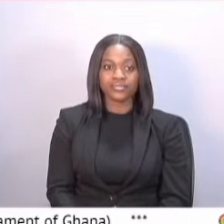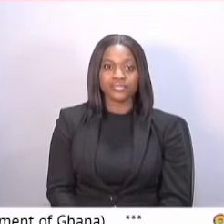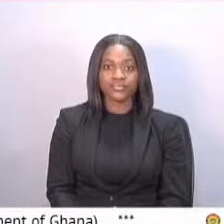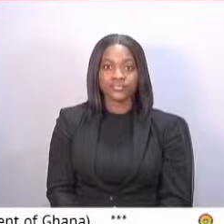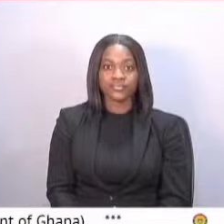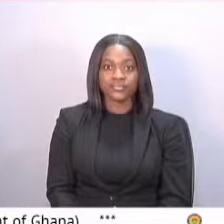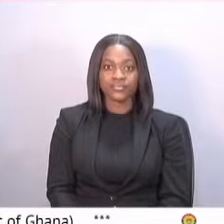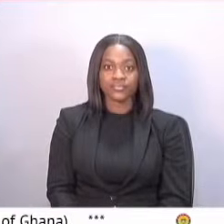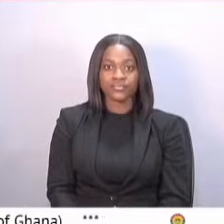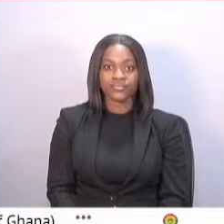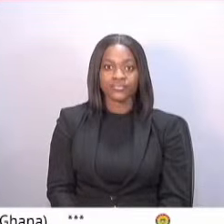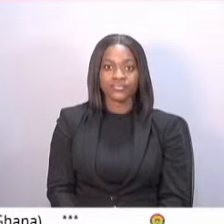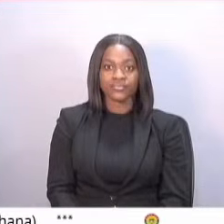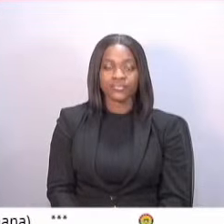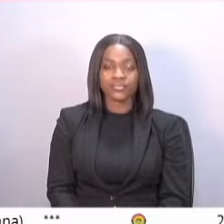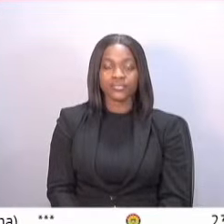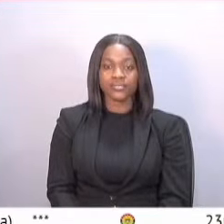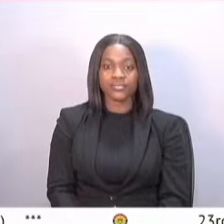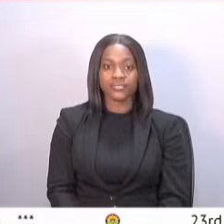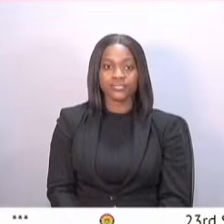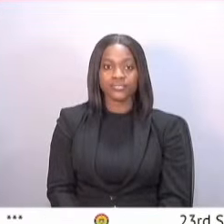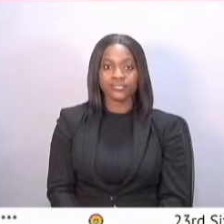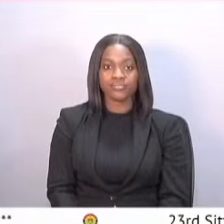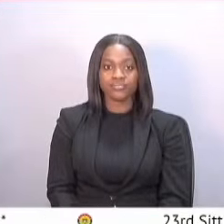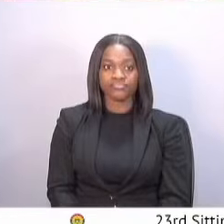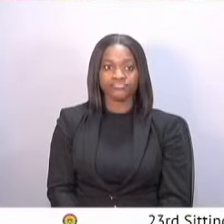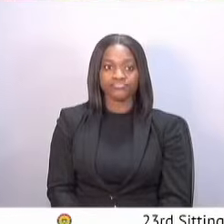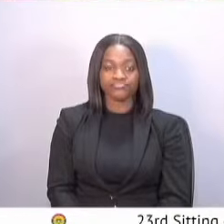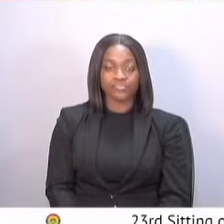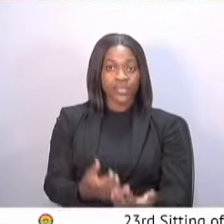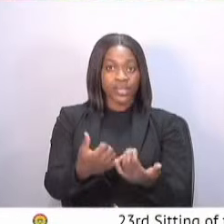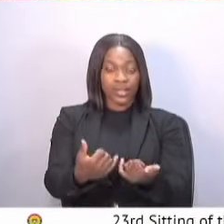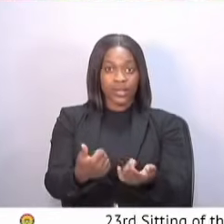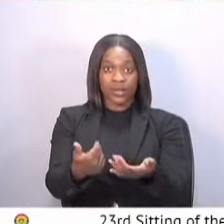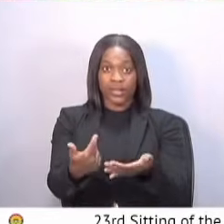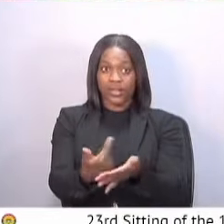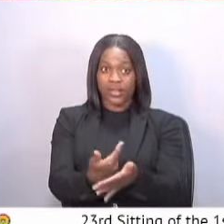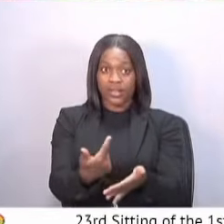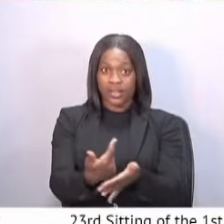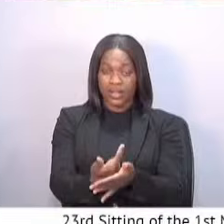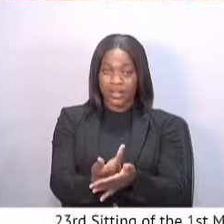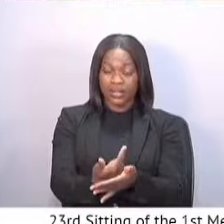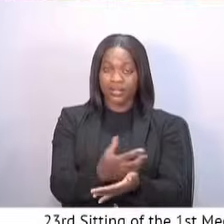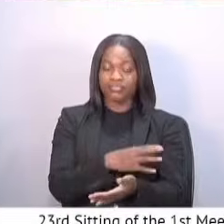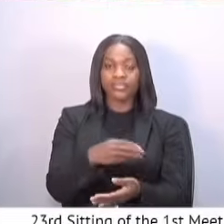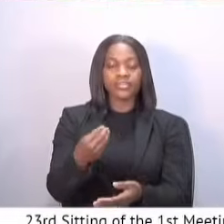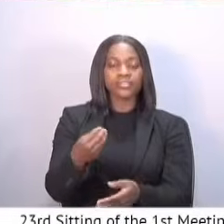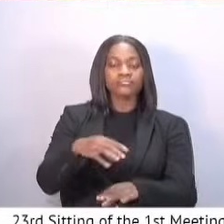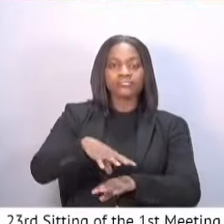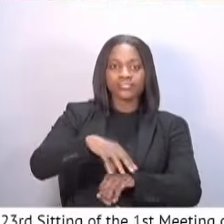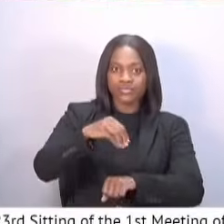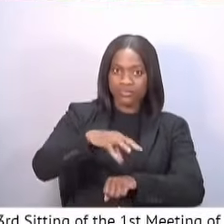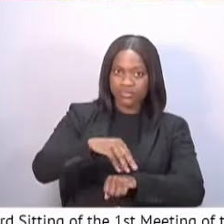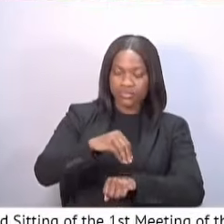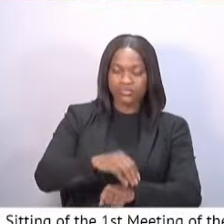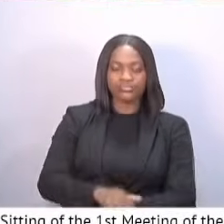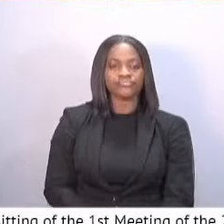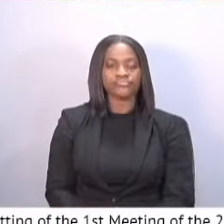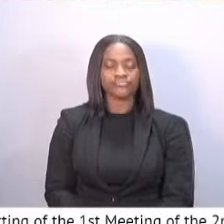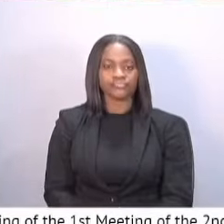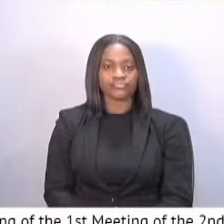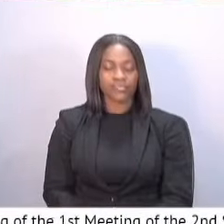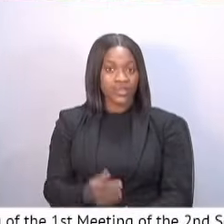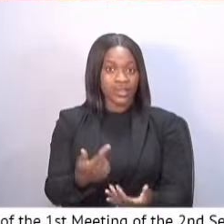And just continue. No, continue. Okay, so now we go to Ghana, Sweden. Mr. Speaker,